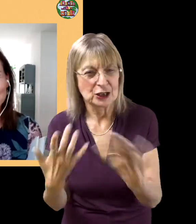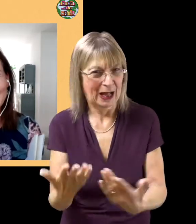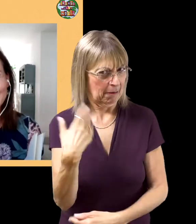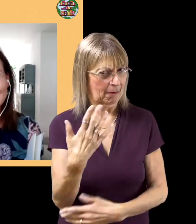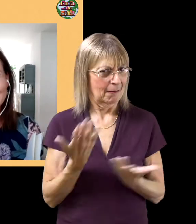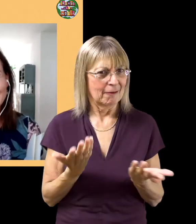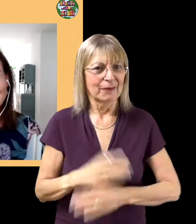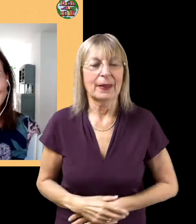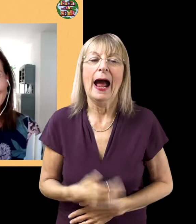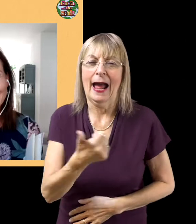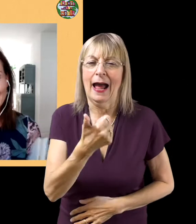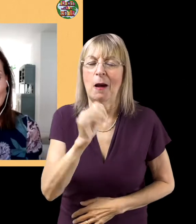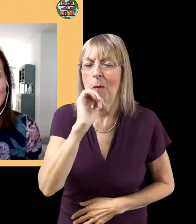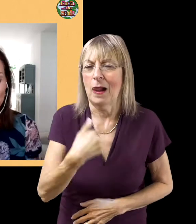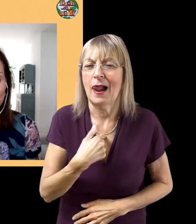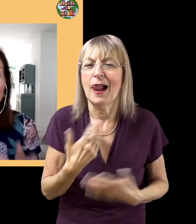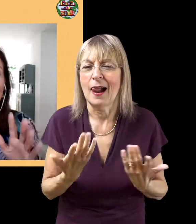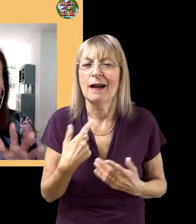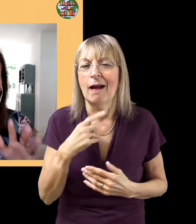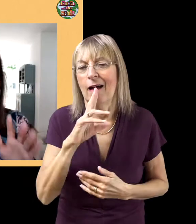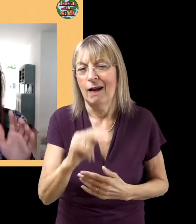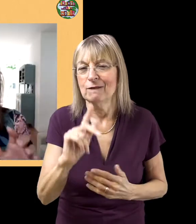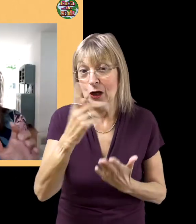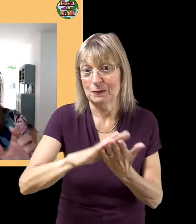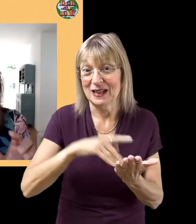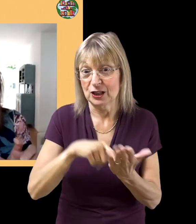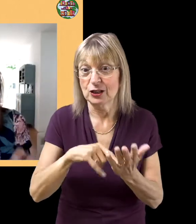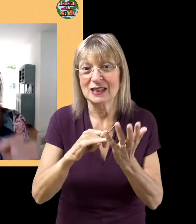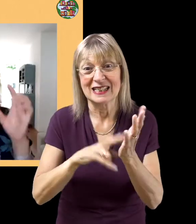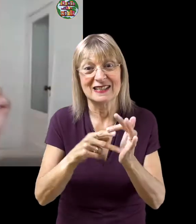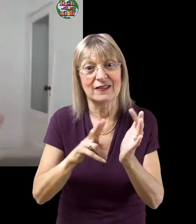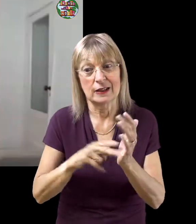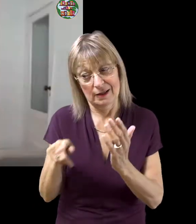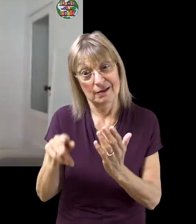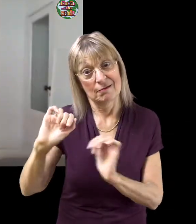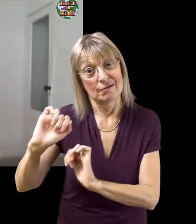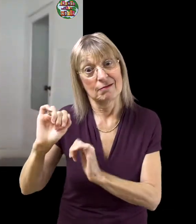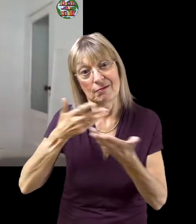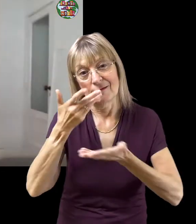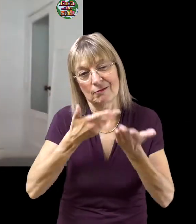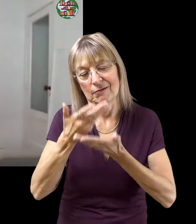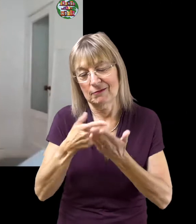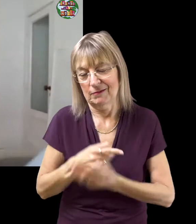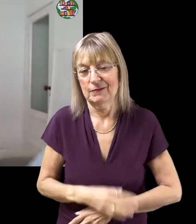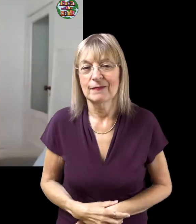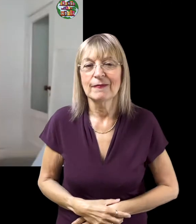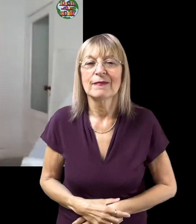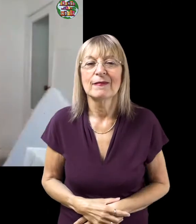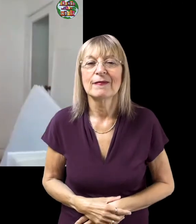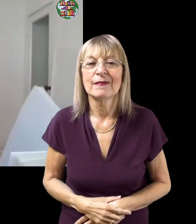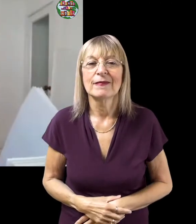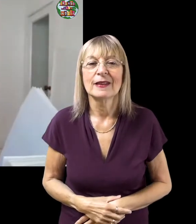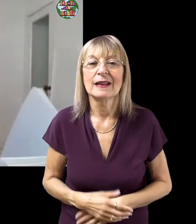Read it to us in English. Yeah, I will just read the first page. That's the first piece Sven